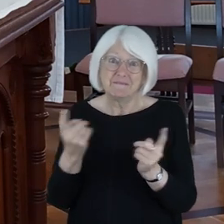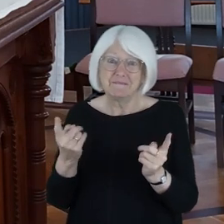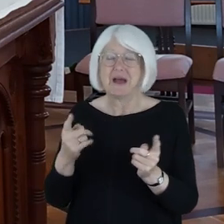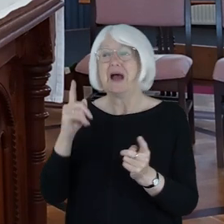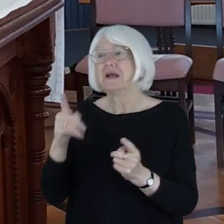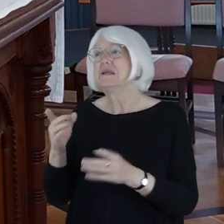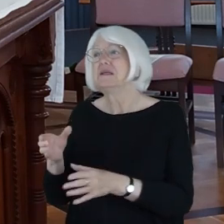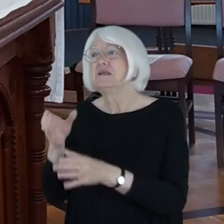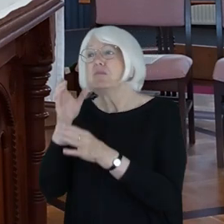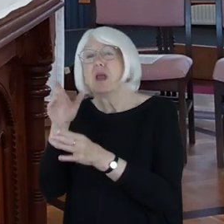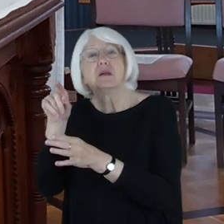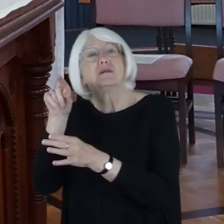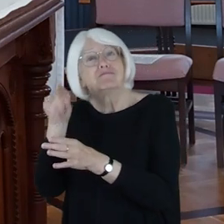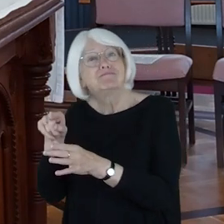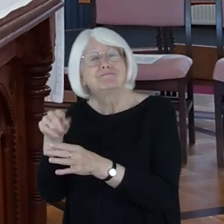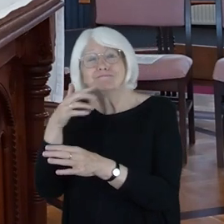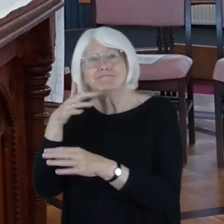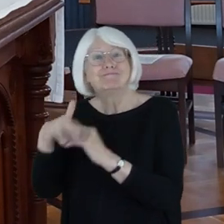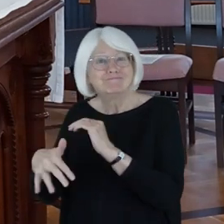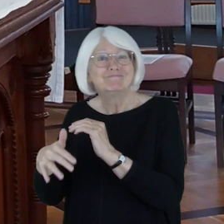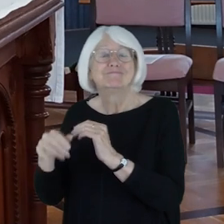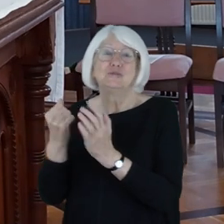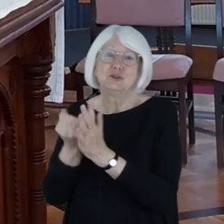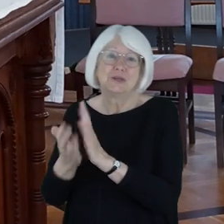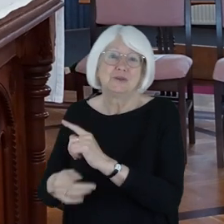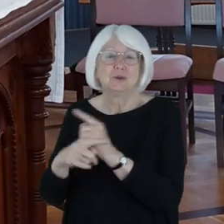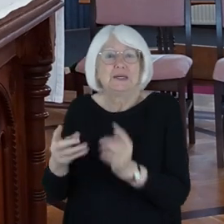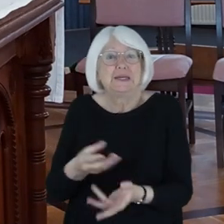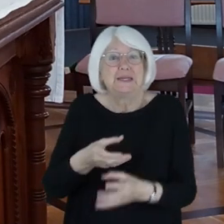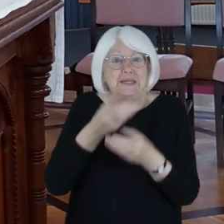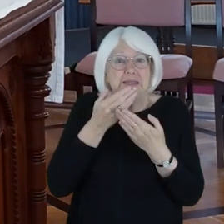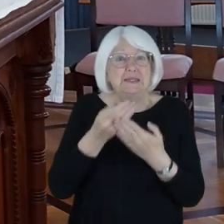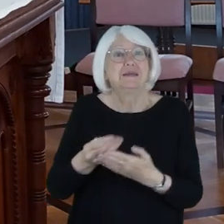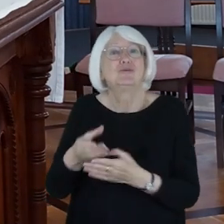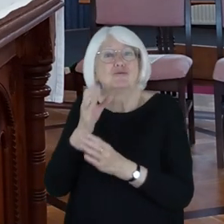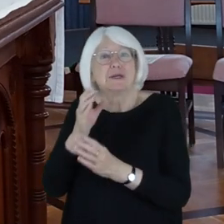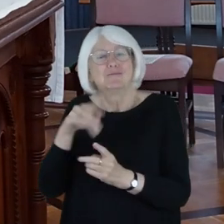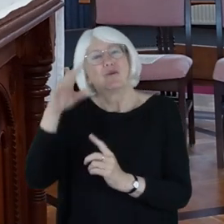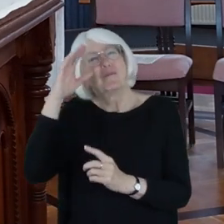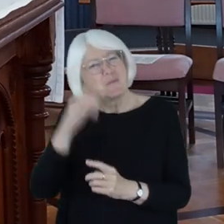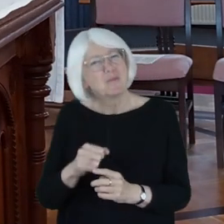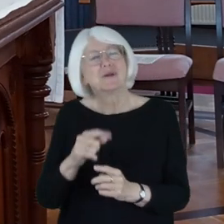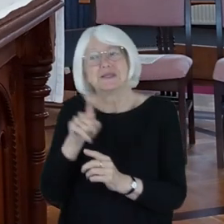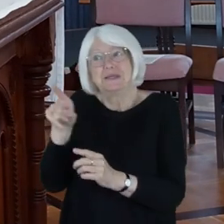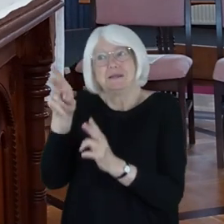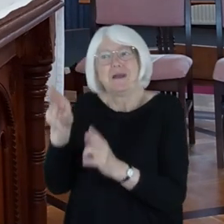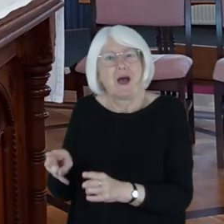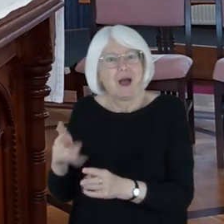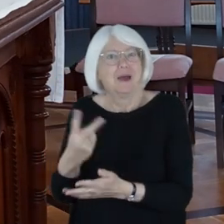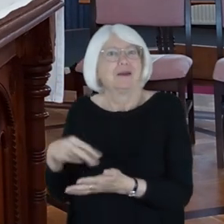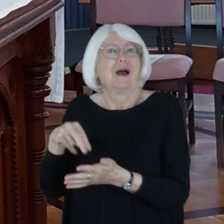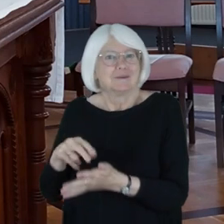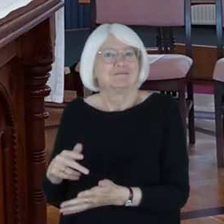you. Eat and drink in remembrance that he died and lives for you, and feed on him in your hearts by